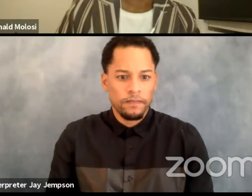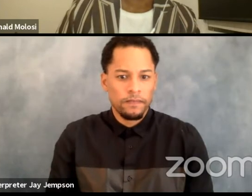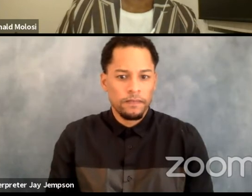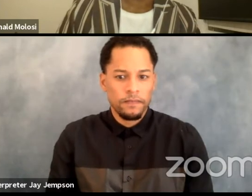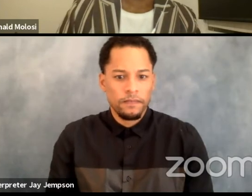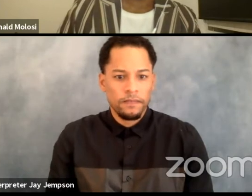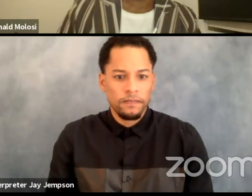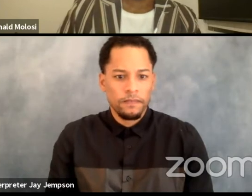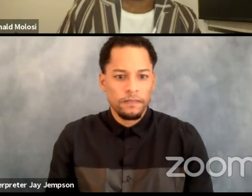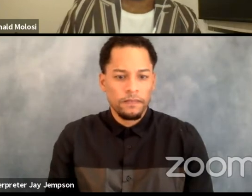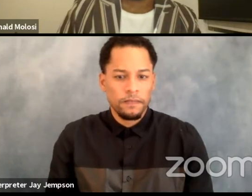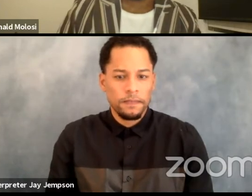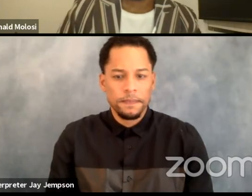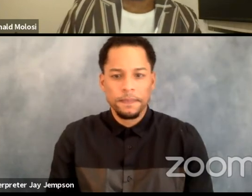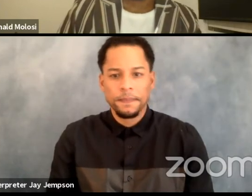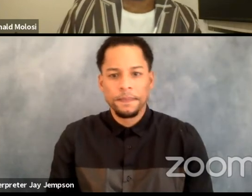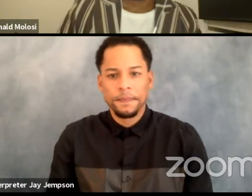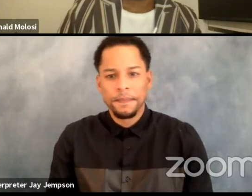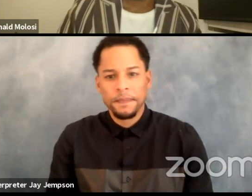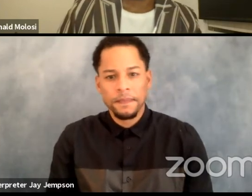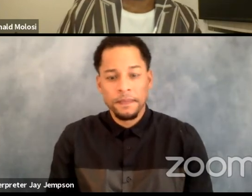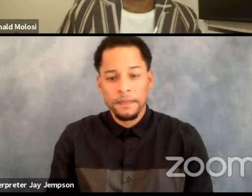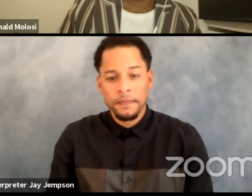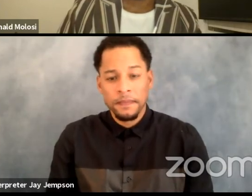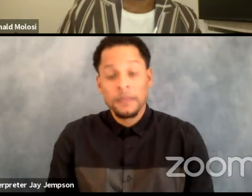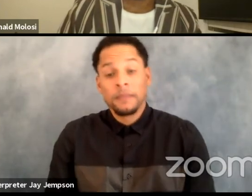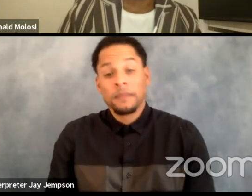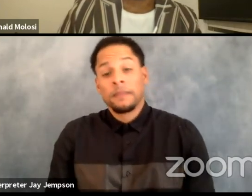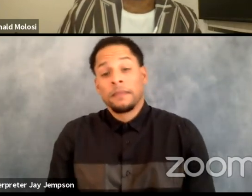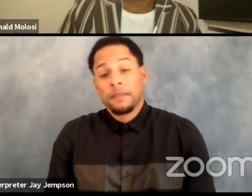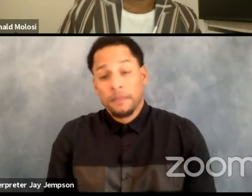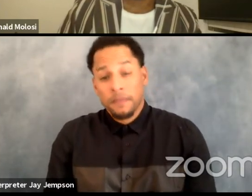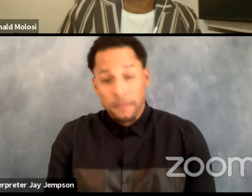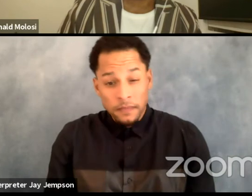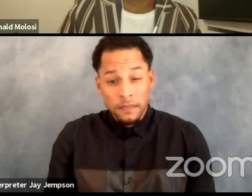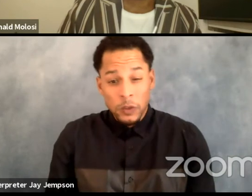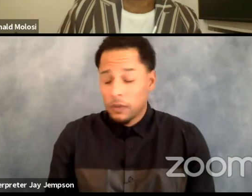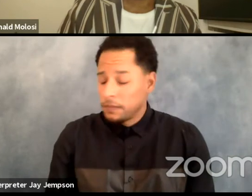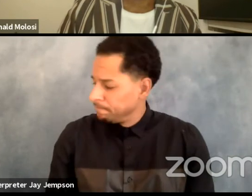for me, it's really about rediscovering,